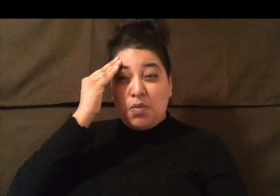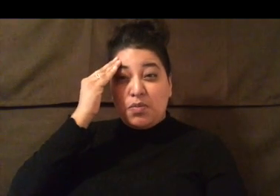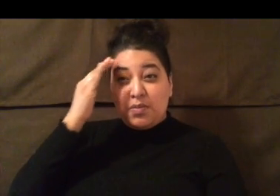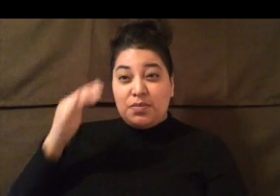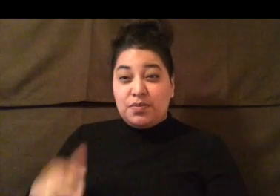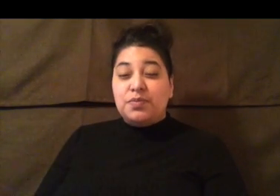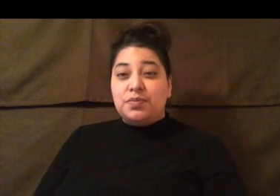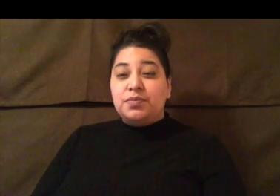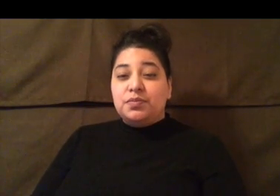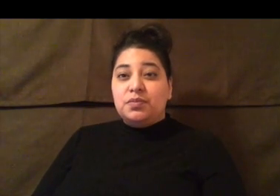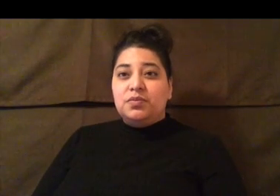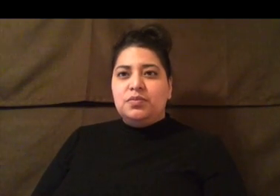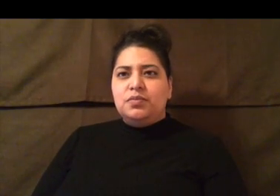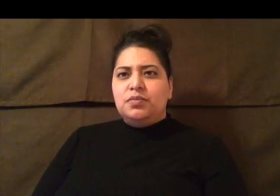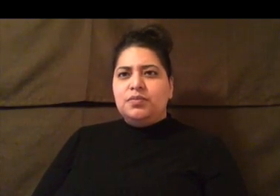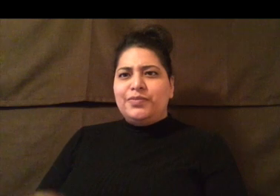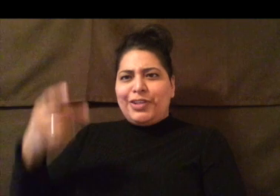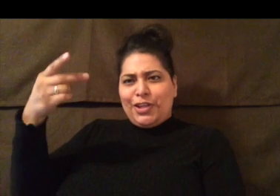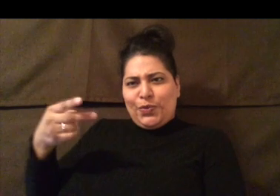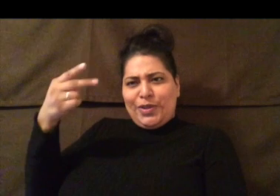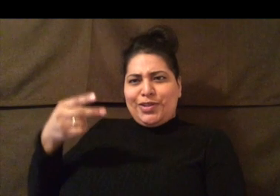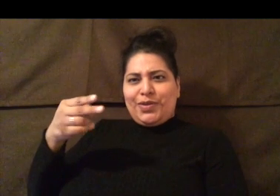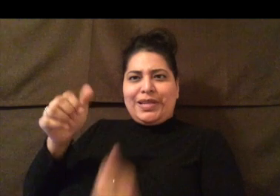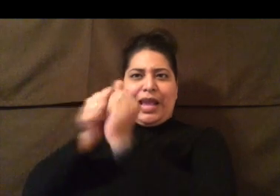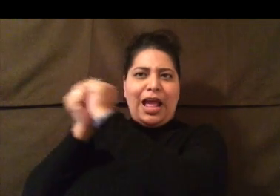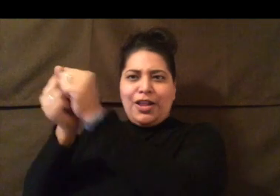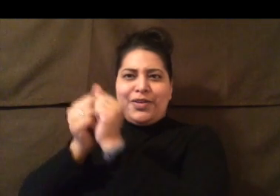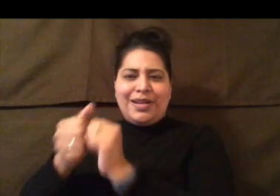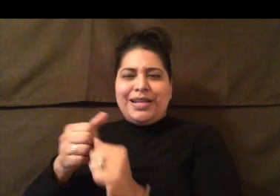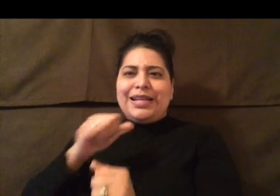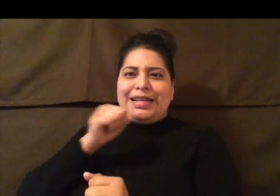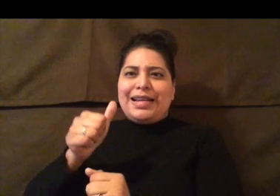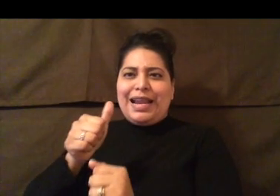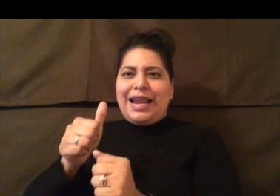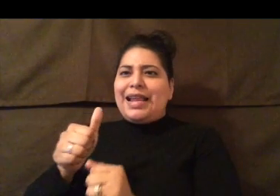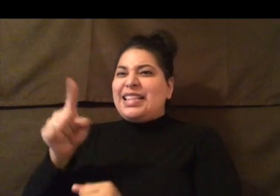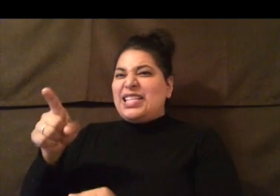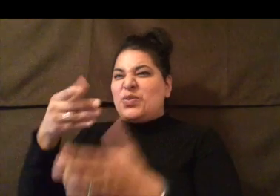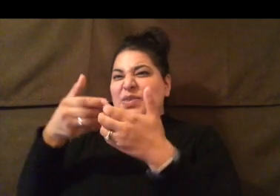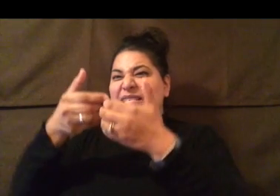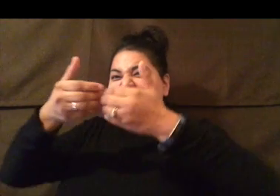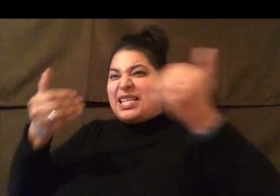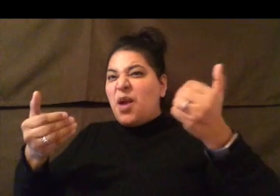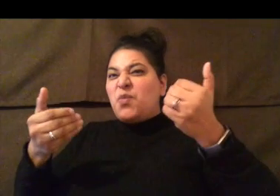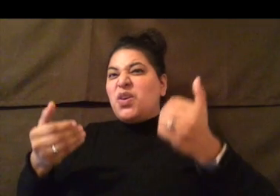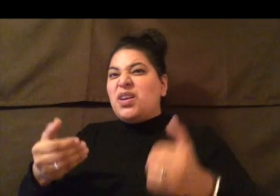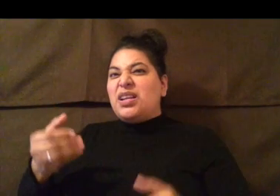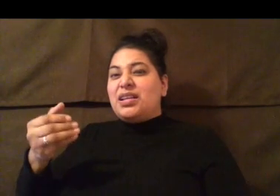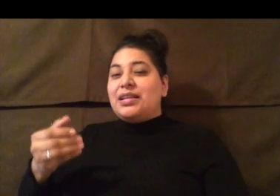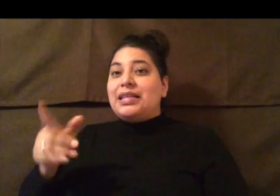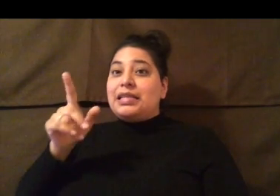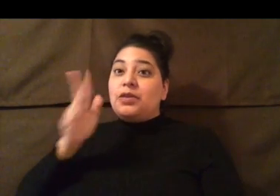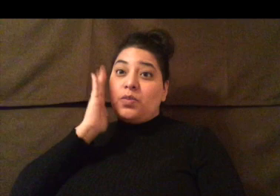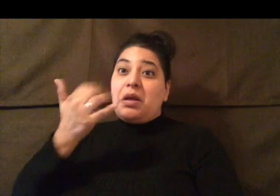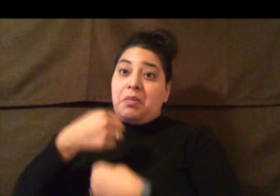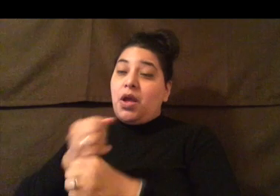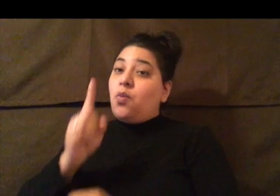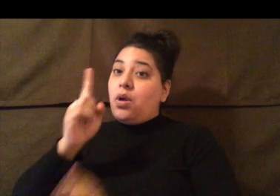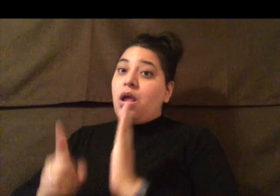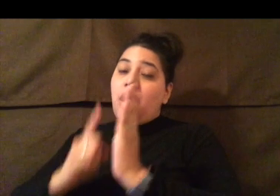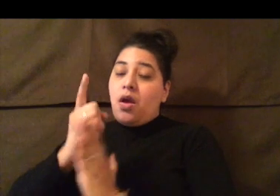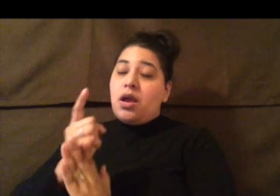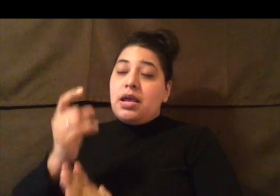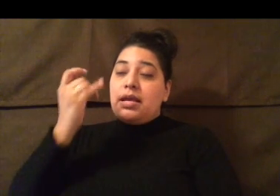that 55 minutes. We know that these two go together. Okay, they don't go with this one. This one is going to be by itself unless this makes a whole new